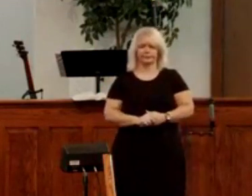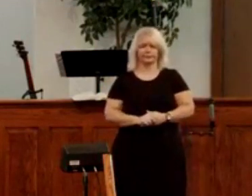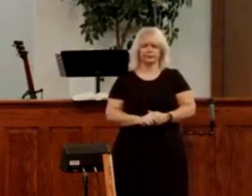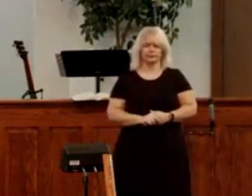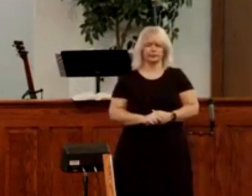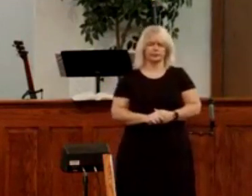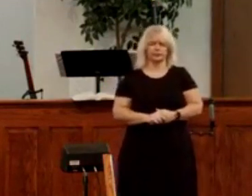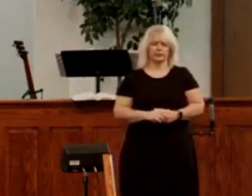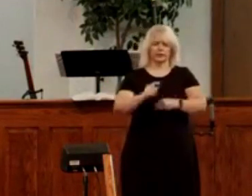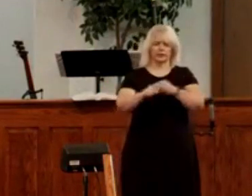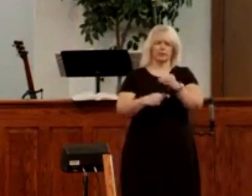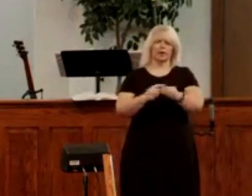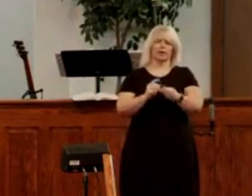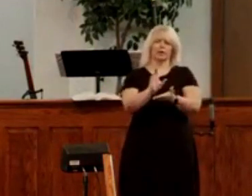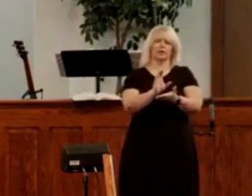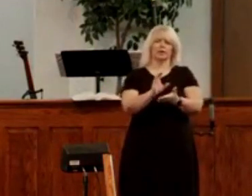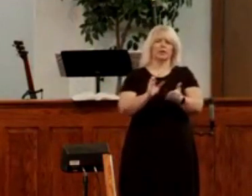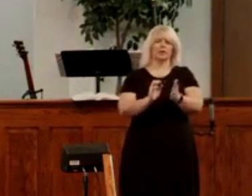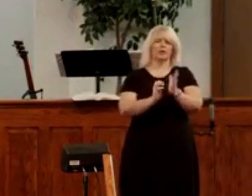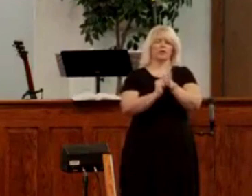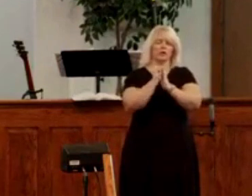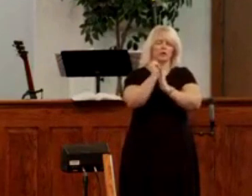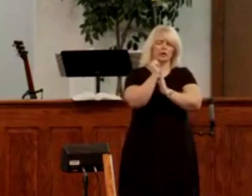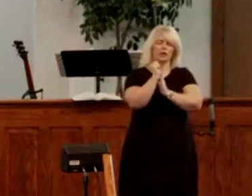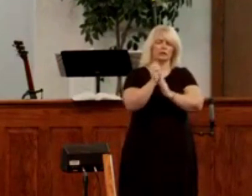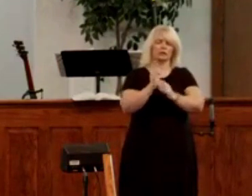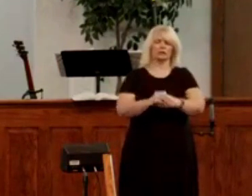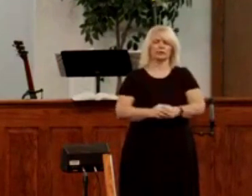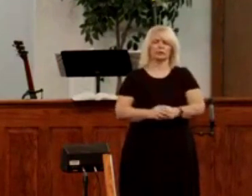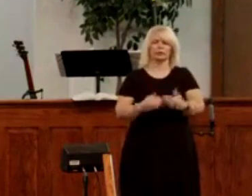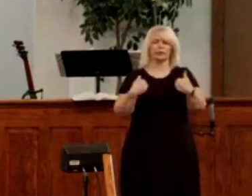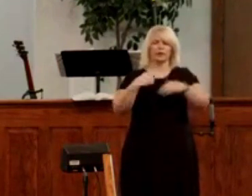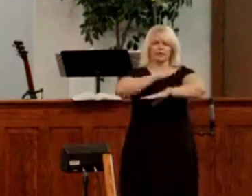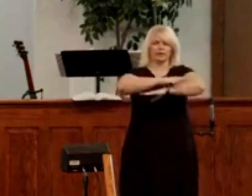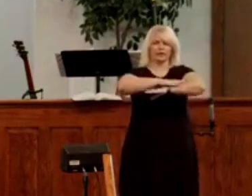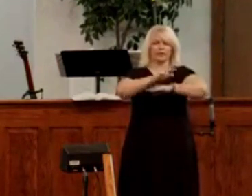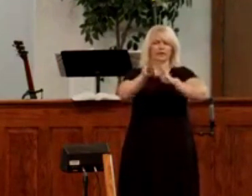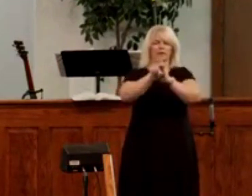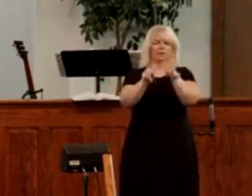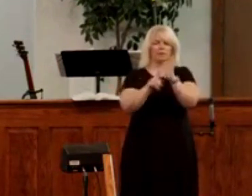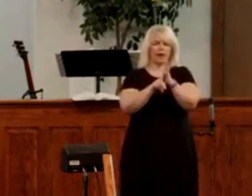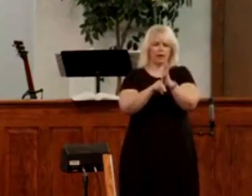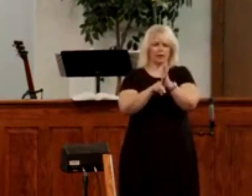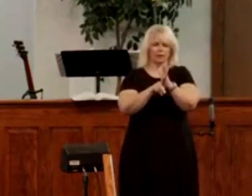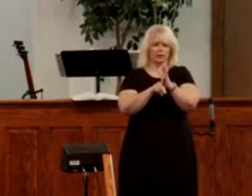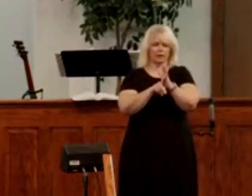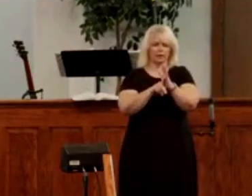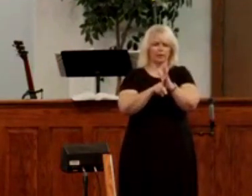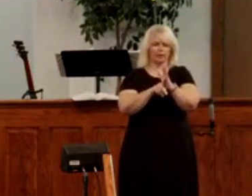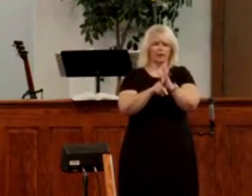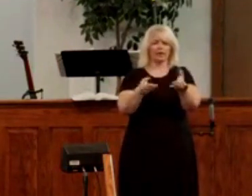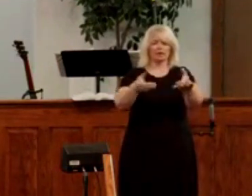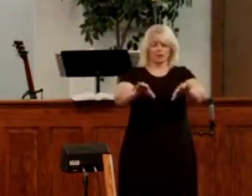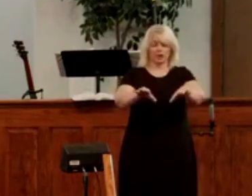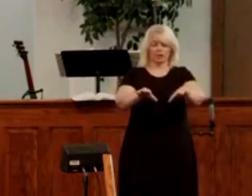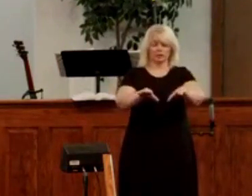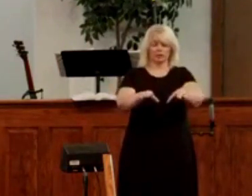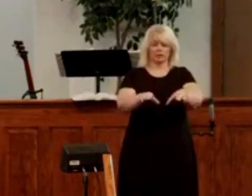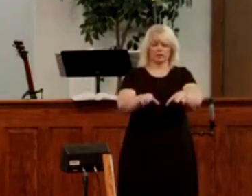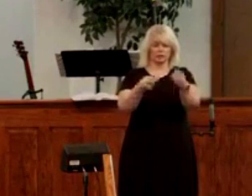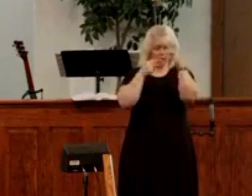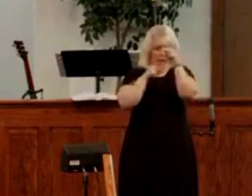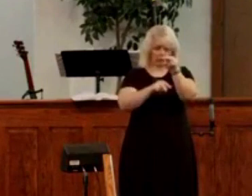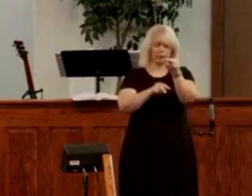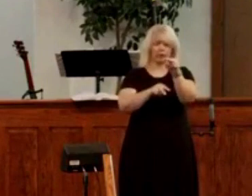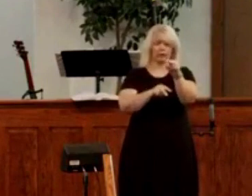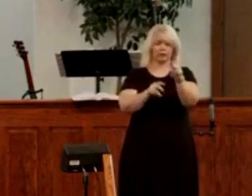regarding her cancer treatments. And we have a table in the back on your way out today If you get a chance, check it out.